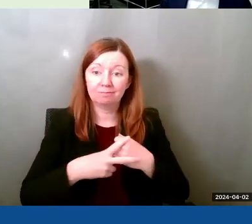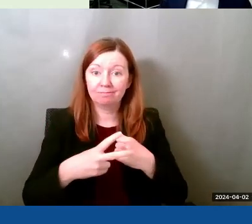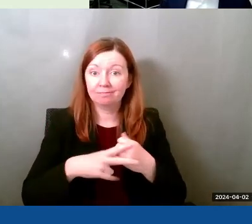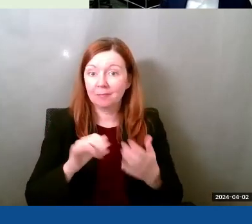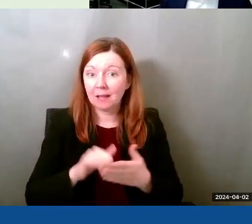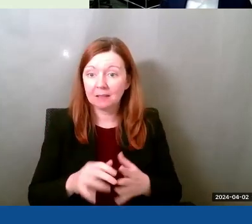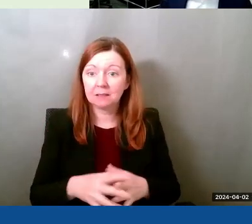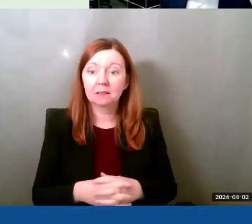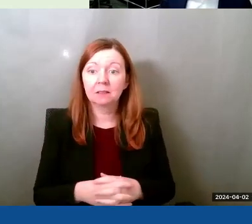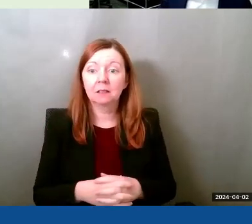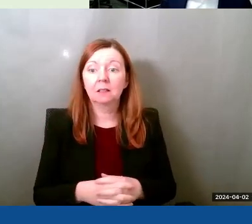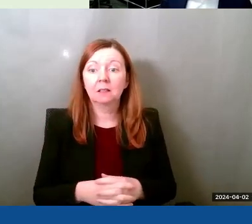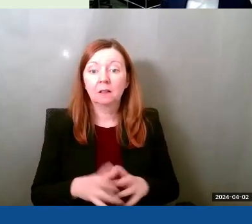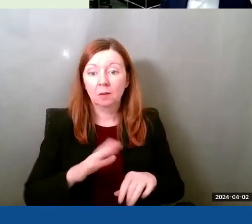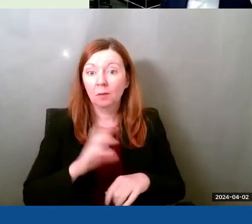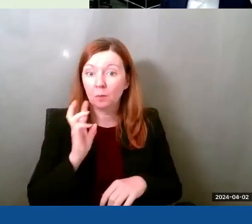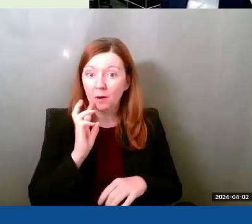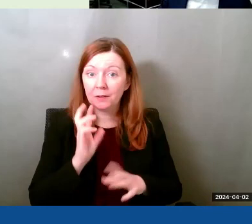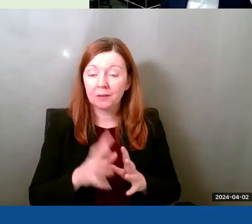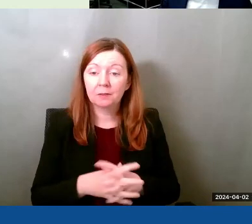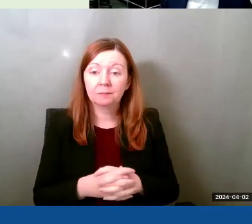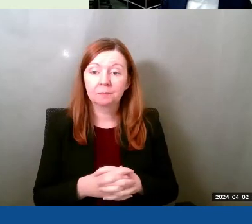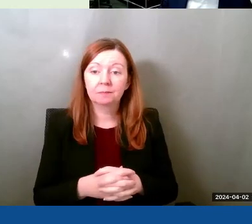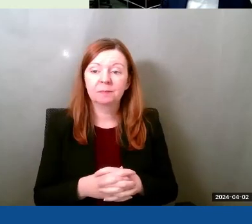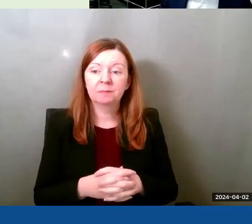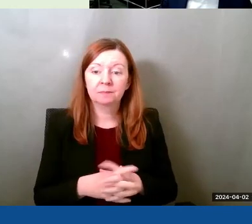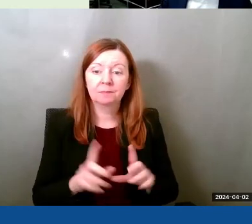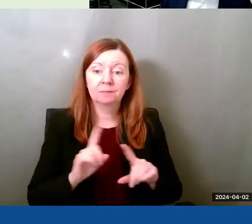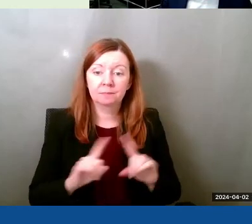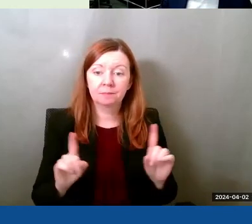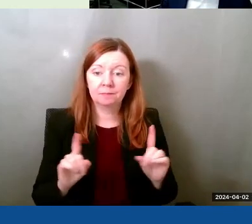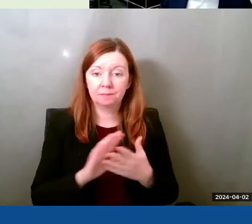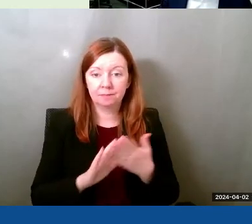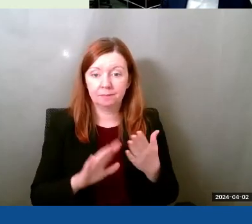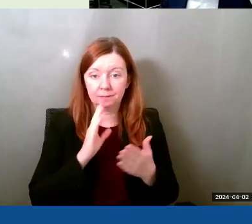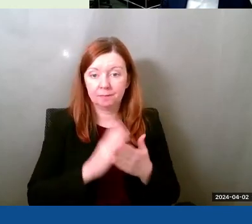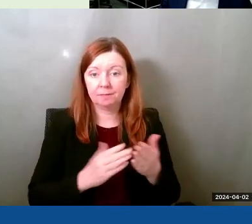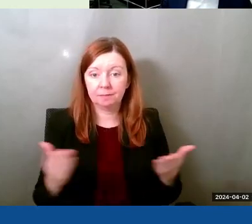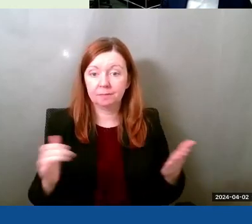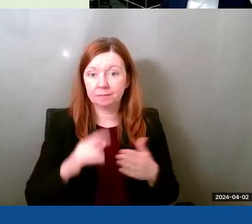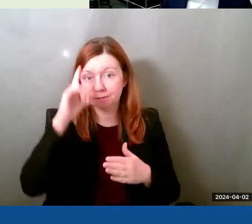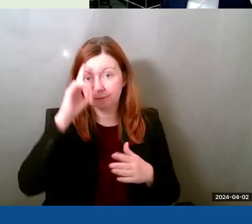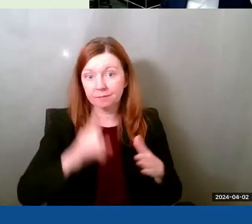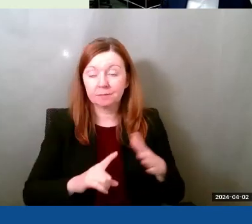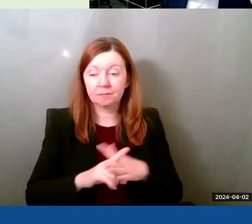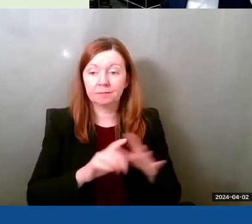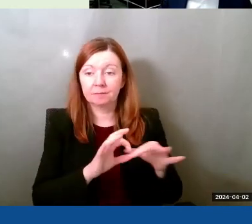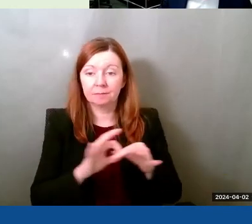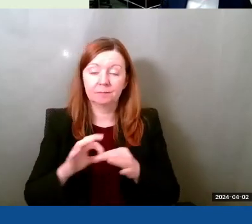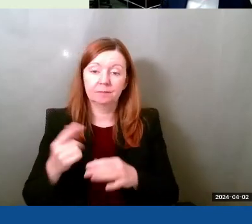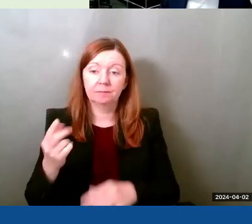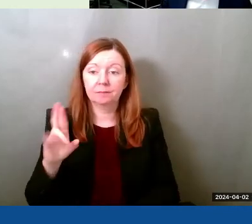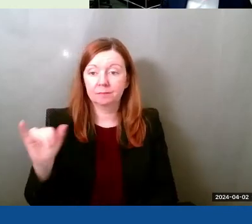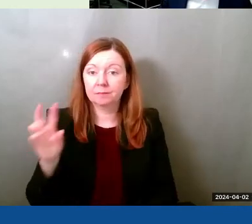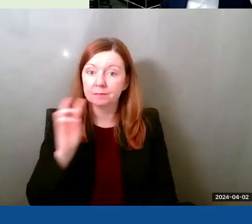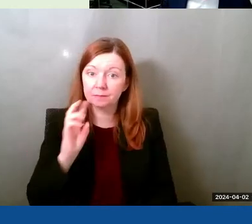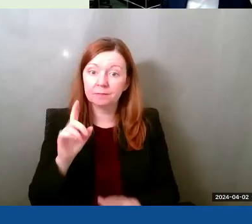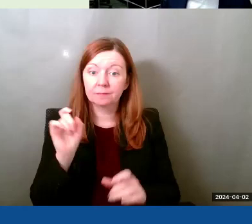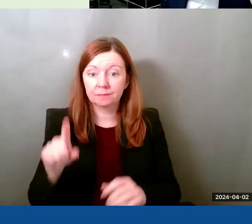that on the water. But those are just some things that come to mind as it relates to the gray water question.